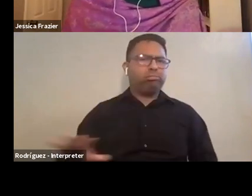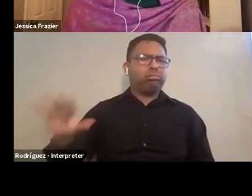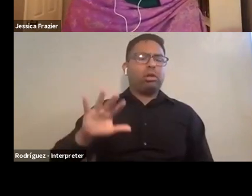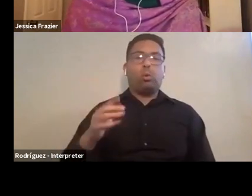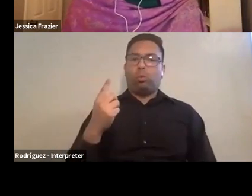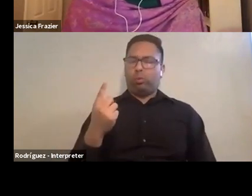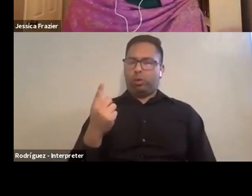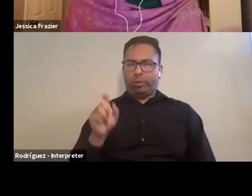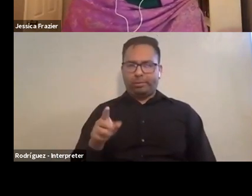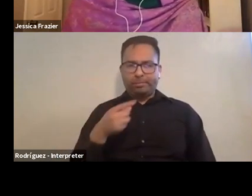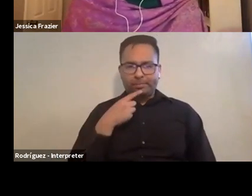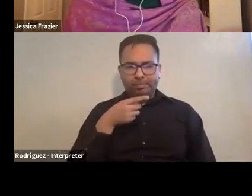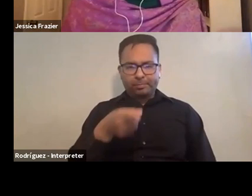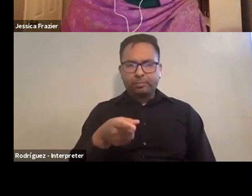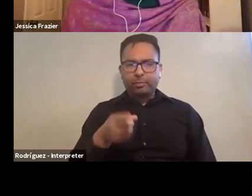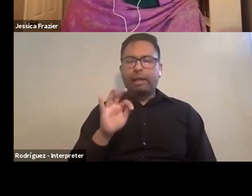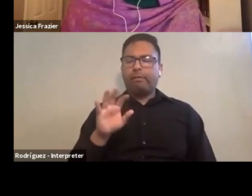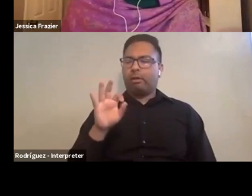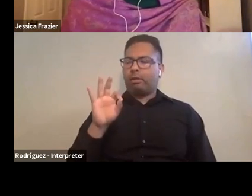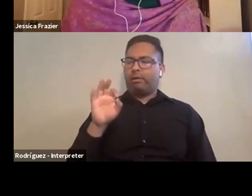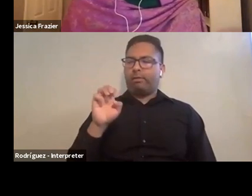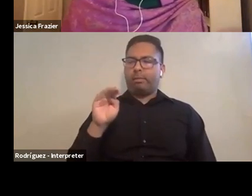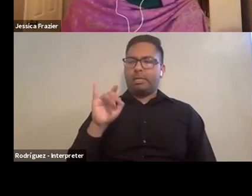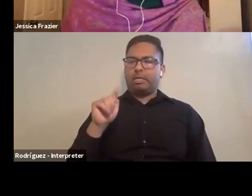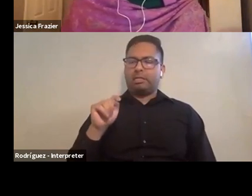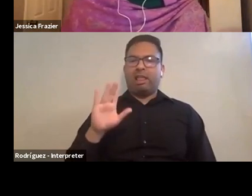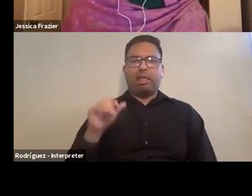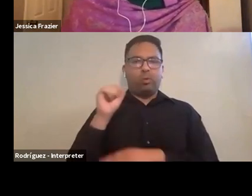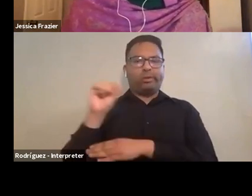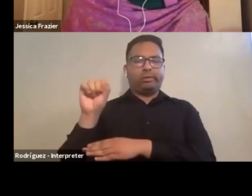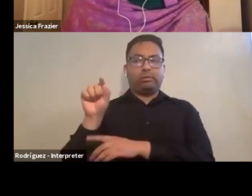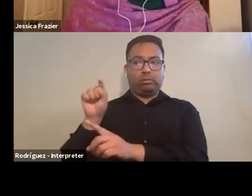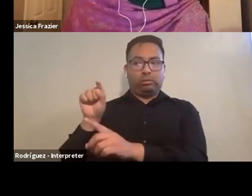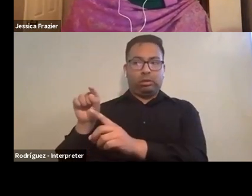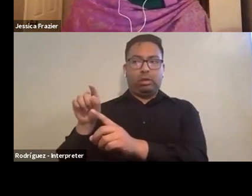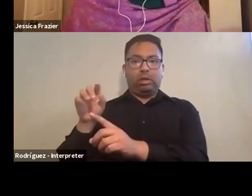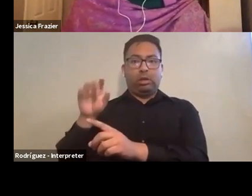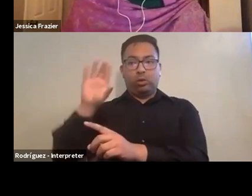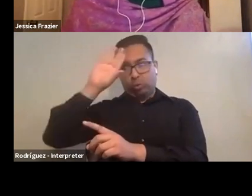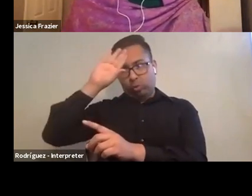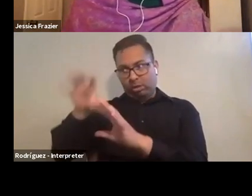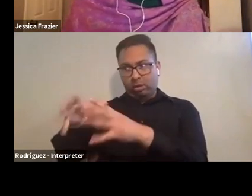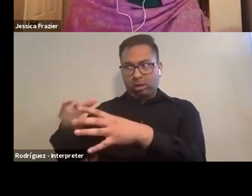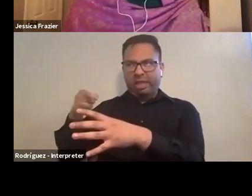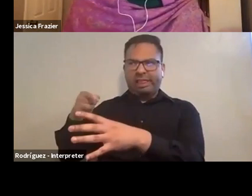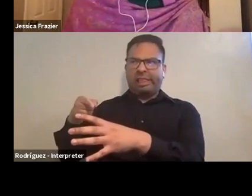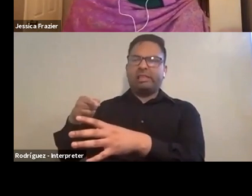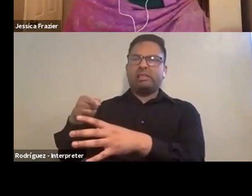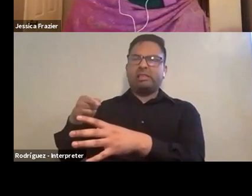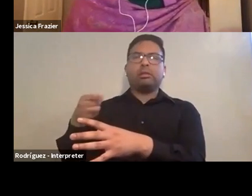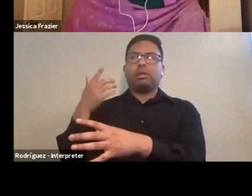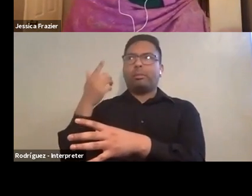question is whether the feminist resistance in Cuba is due to particular